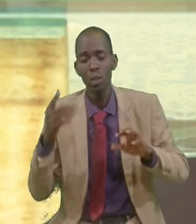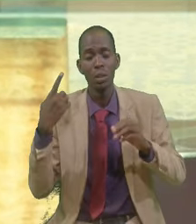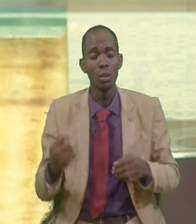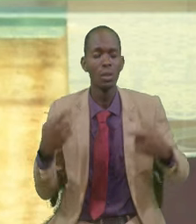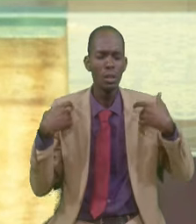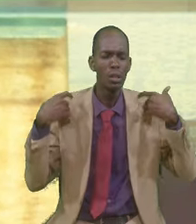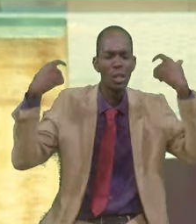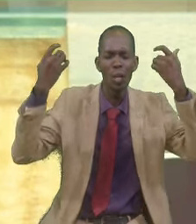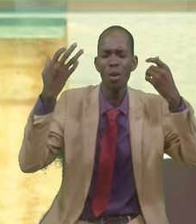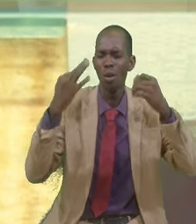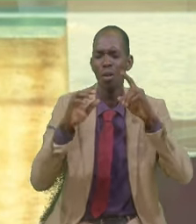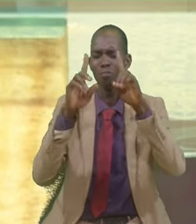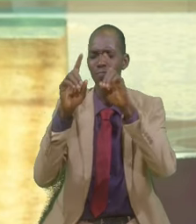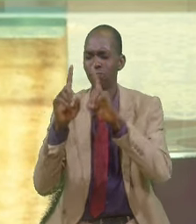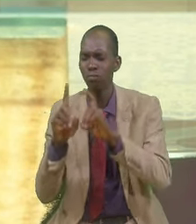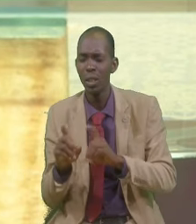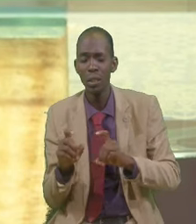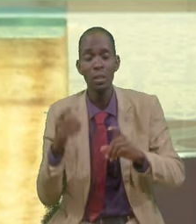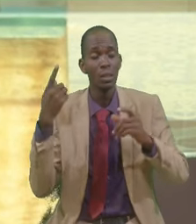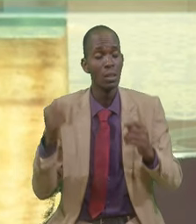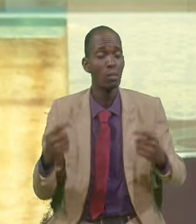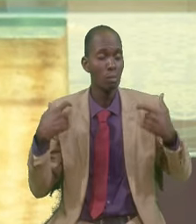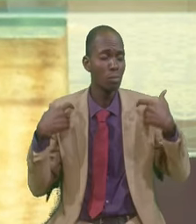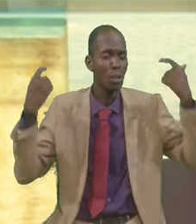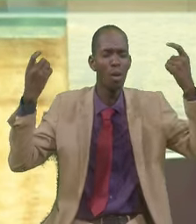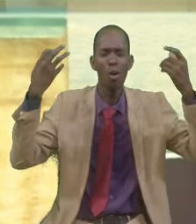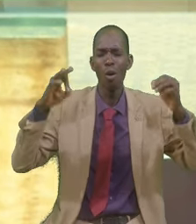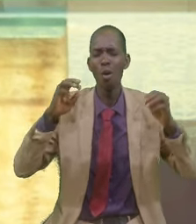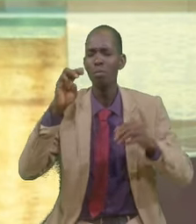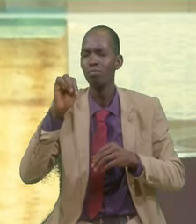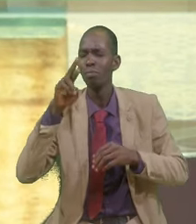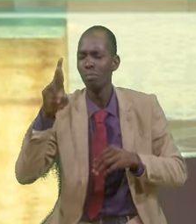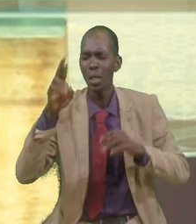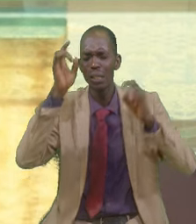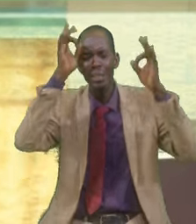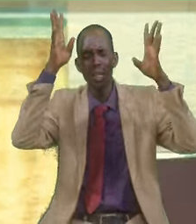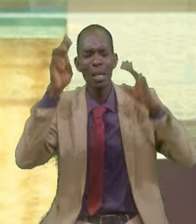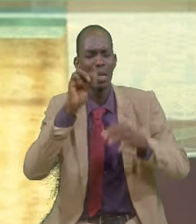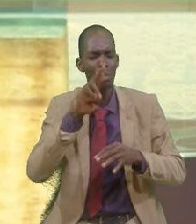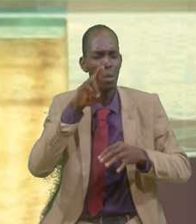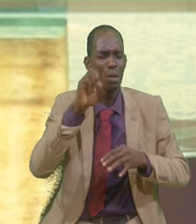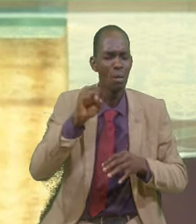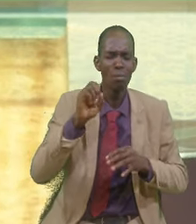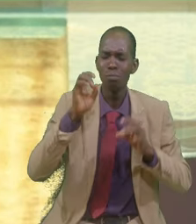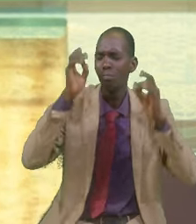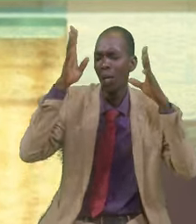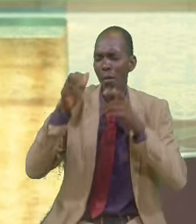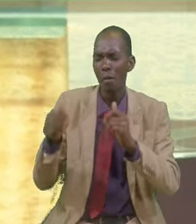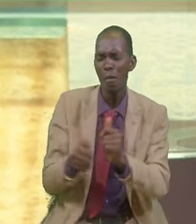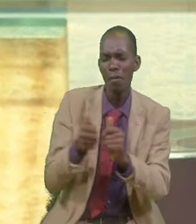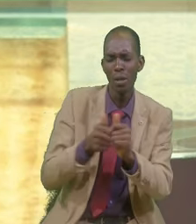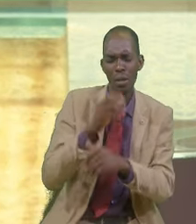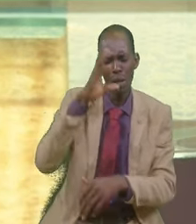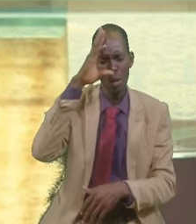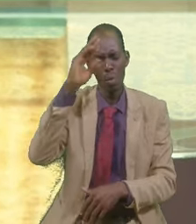the giant of Mr. Terrible, Mrs. Terrible, running after them. Mr.